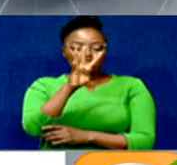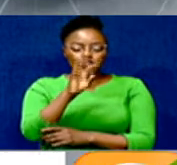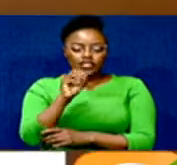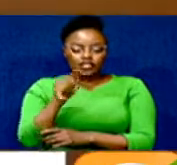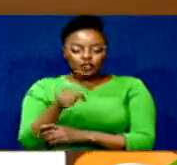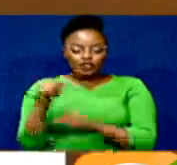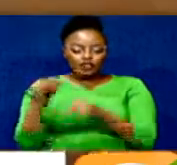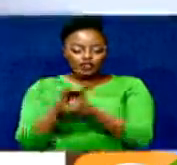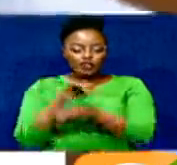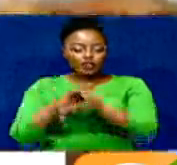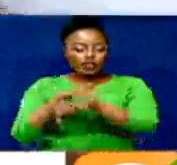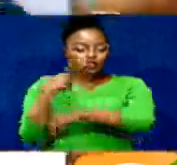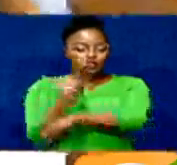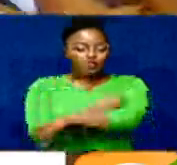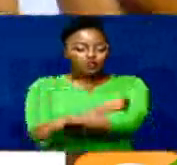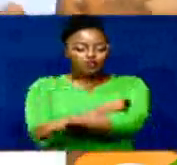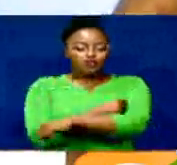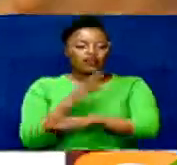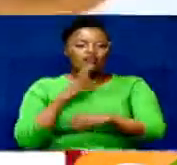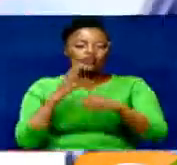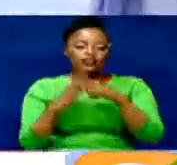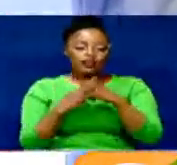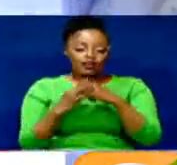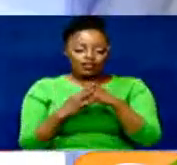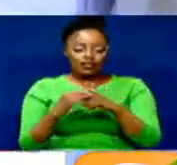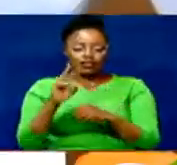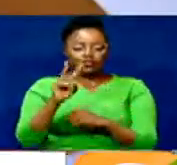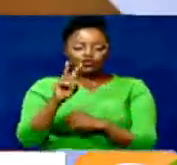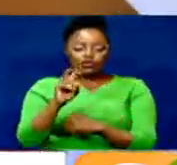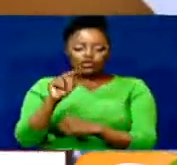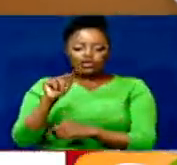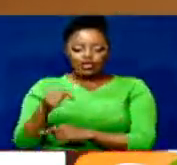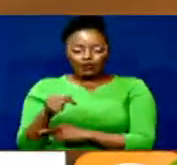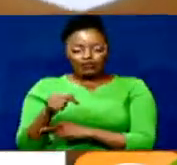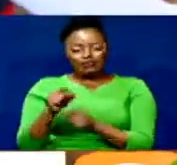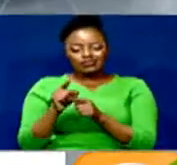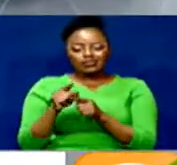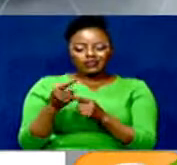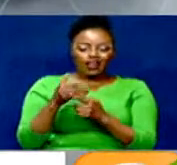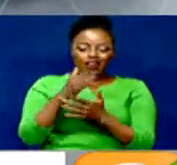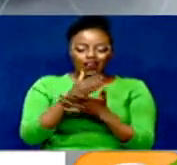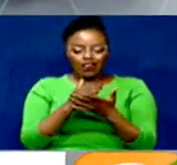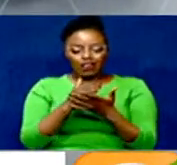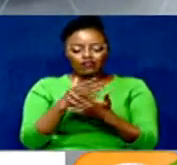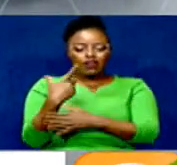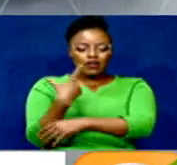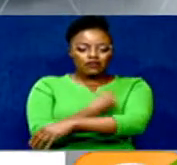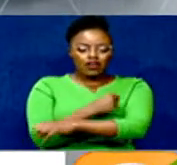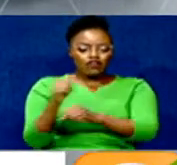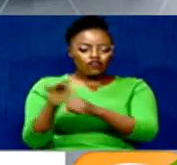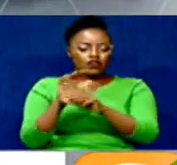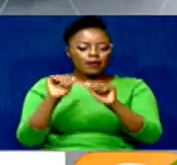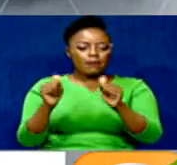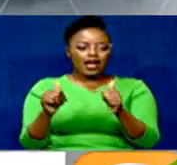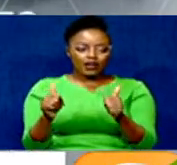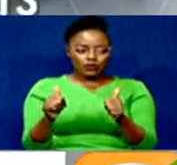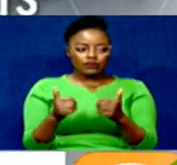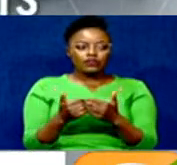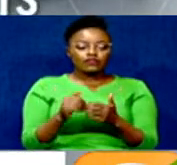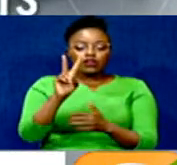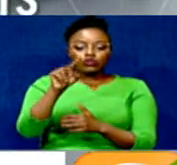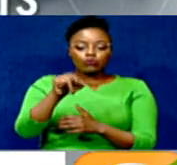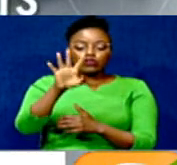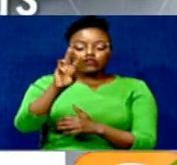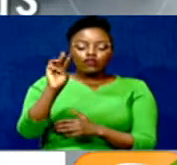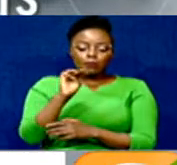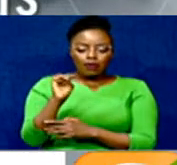340,000 are fully vaccinated, while 820,000 are partially vaccinated. Overall, 2.4 million